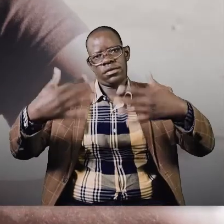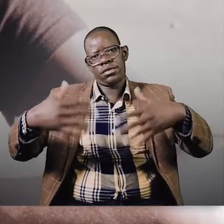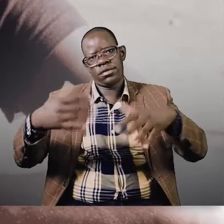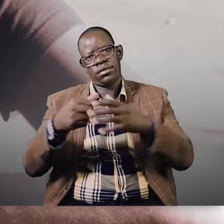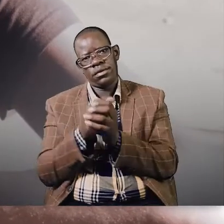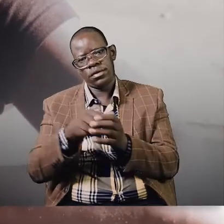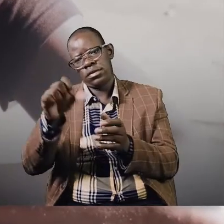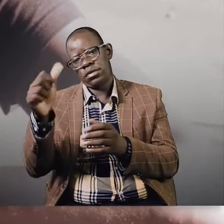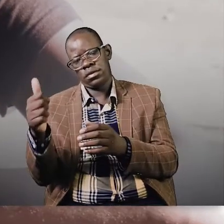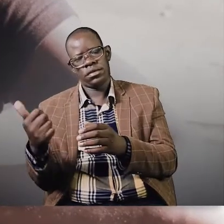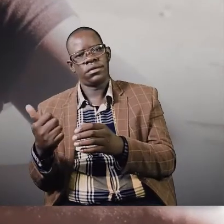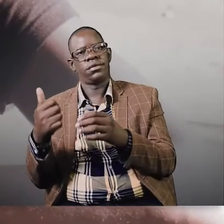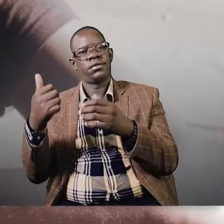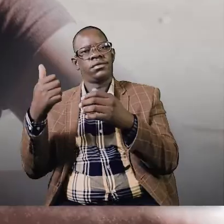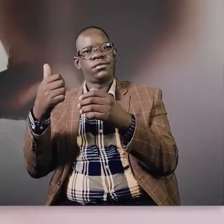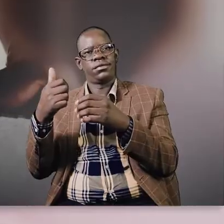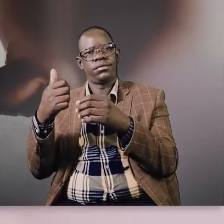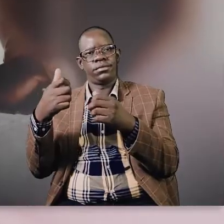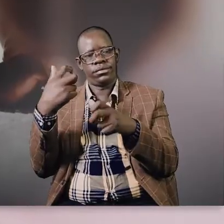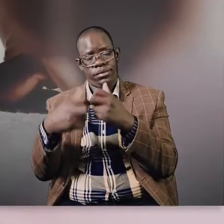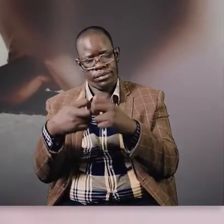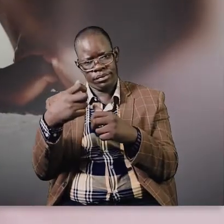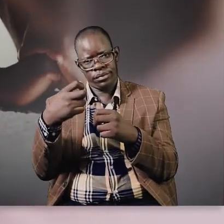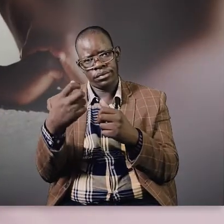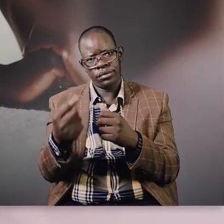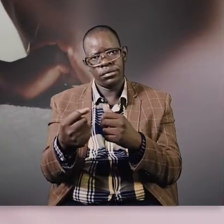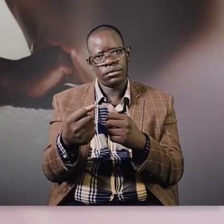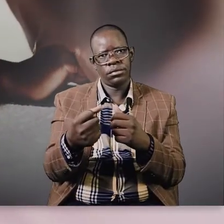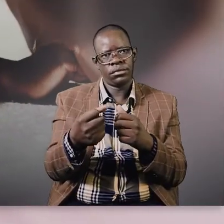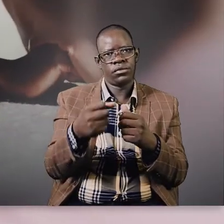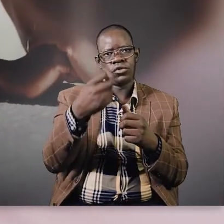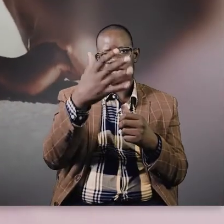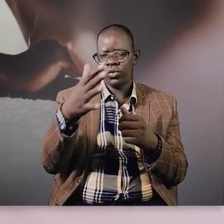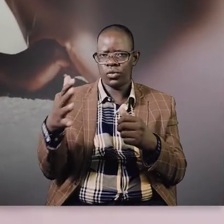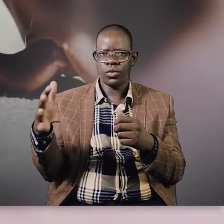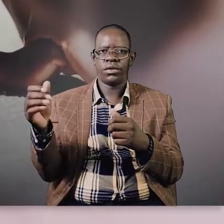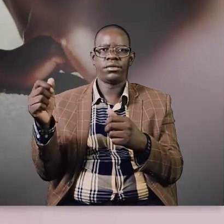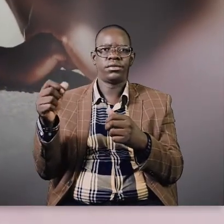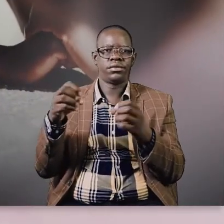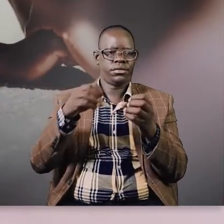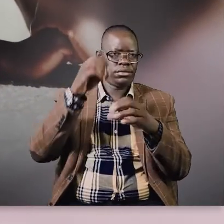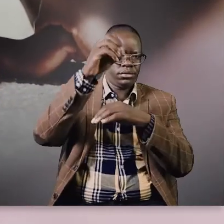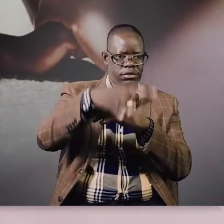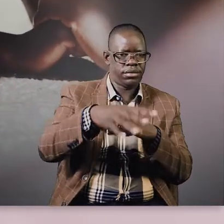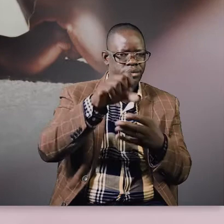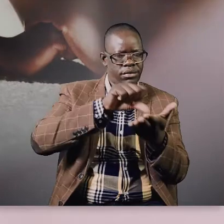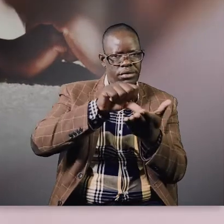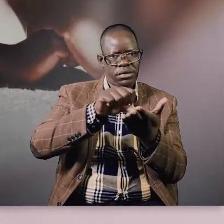Oil tankers and other sea vessels also contribute to this type of pollution by, spilling oil and dumping waste in the